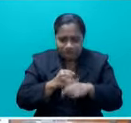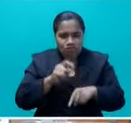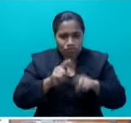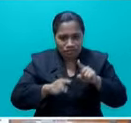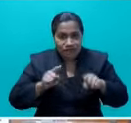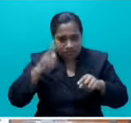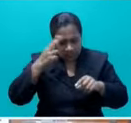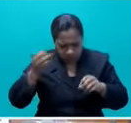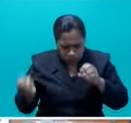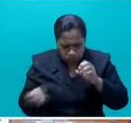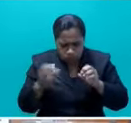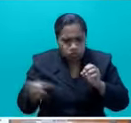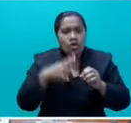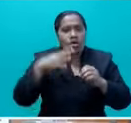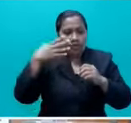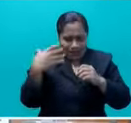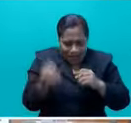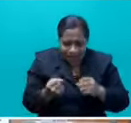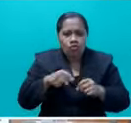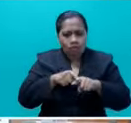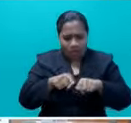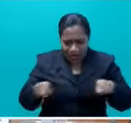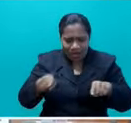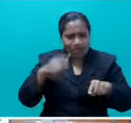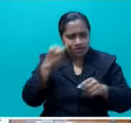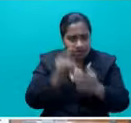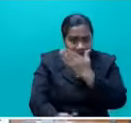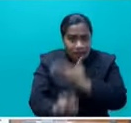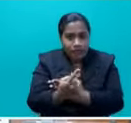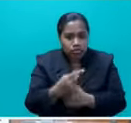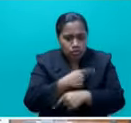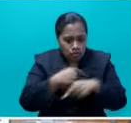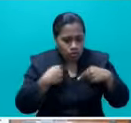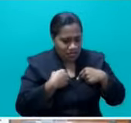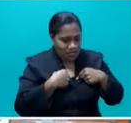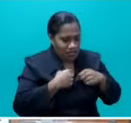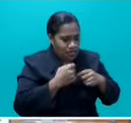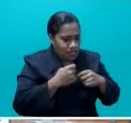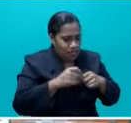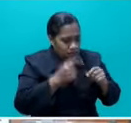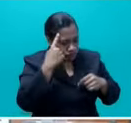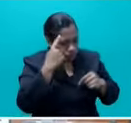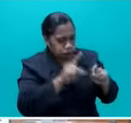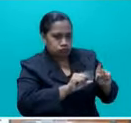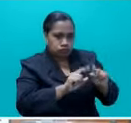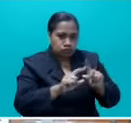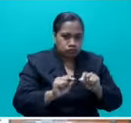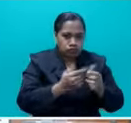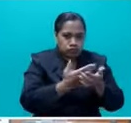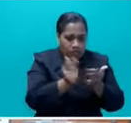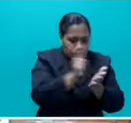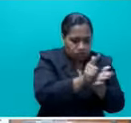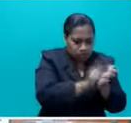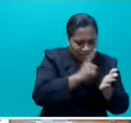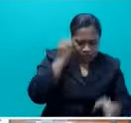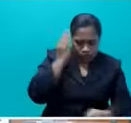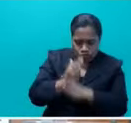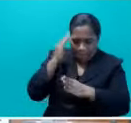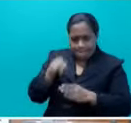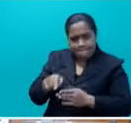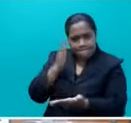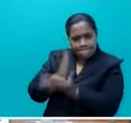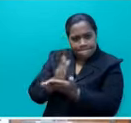again, as a mechanism to stop people from engaging in this act. Mr. Speaker, sir, the reality of the matter is, and